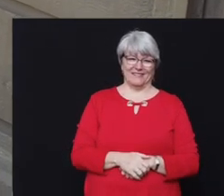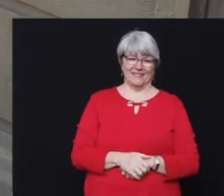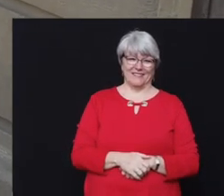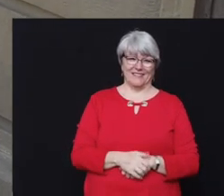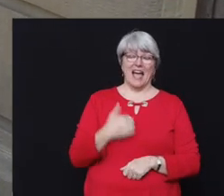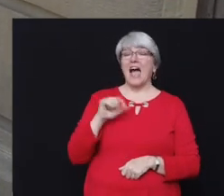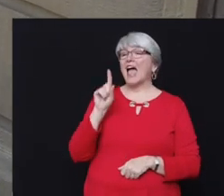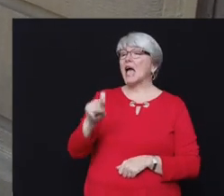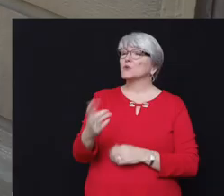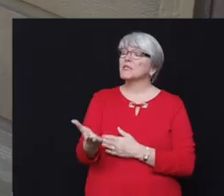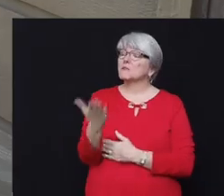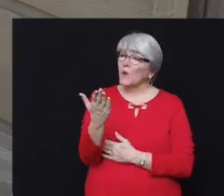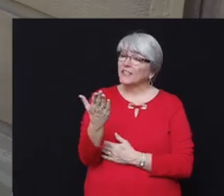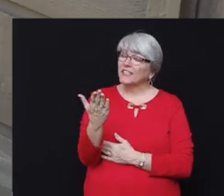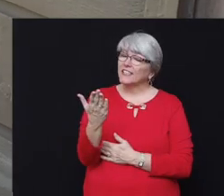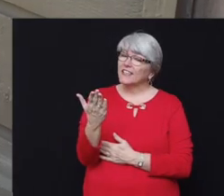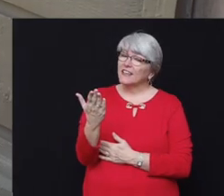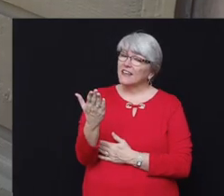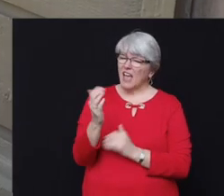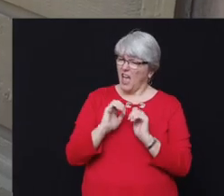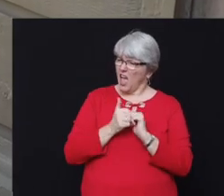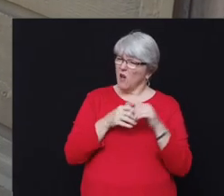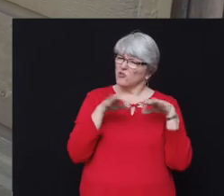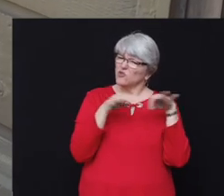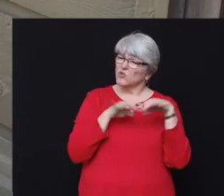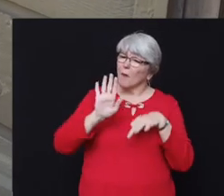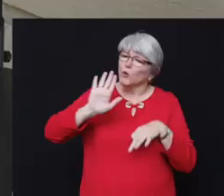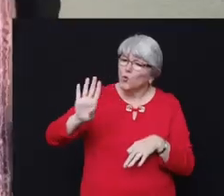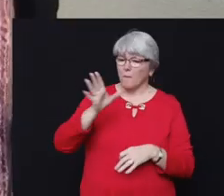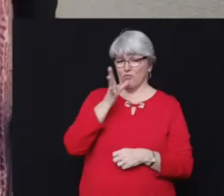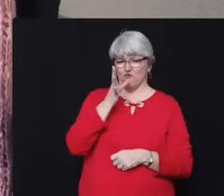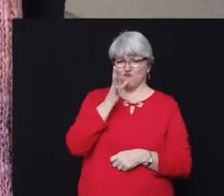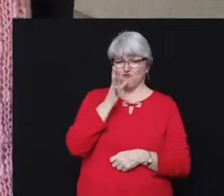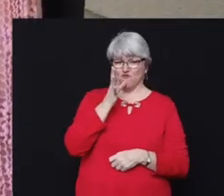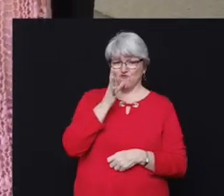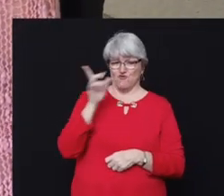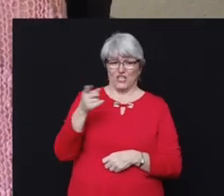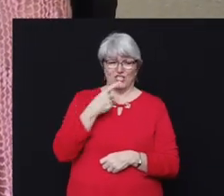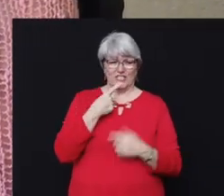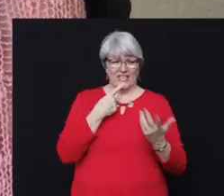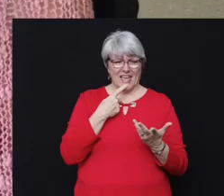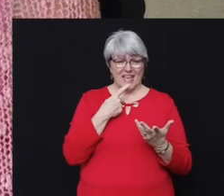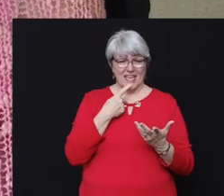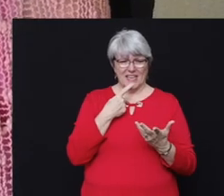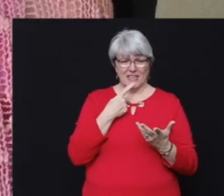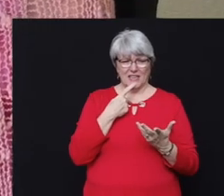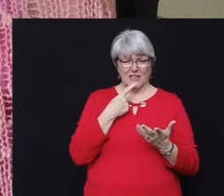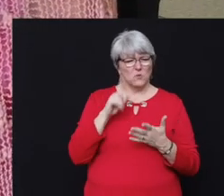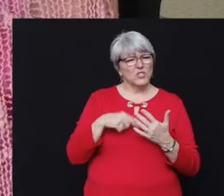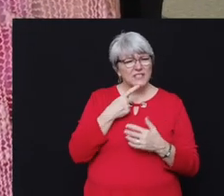I asked her this morning, how would she describe her mother? And she said, what'd she say,